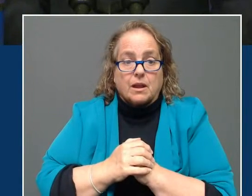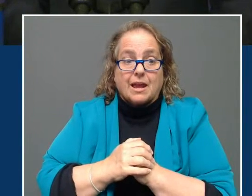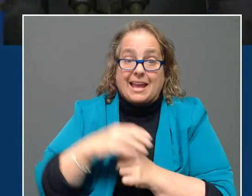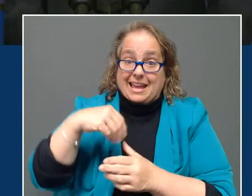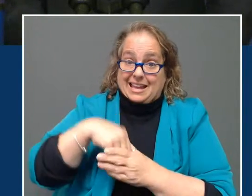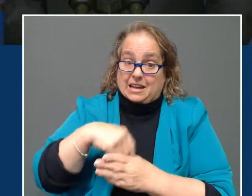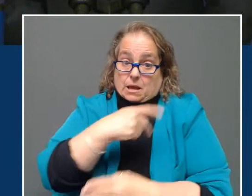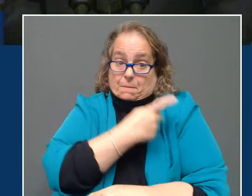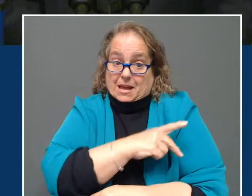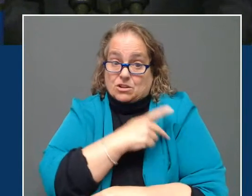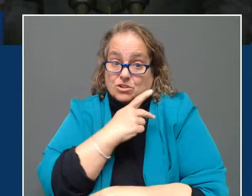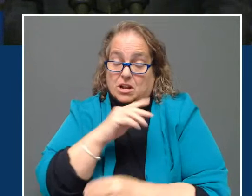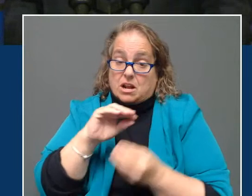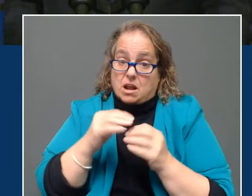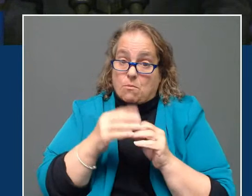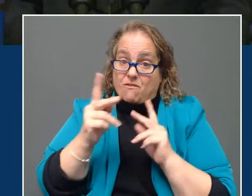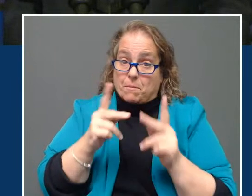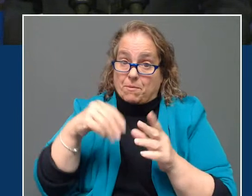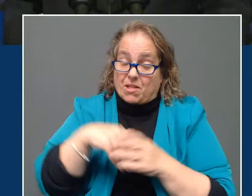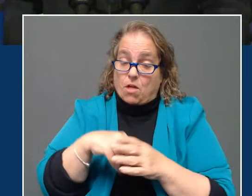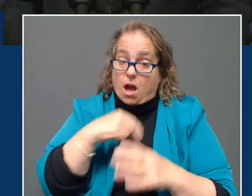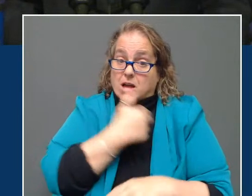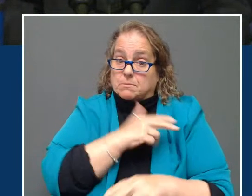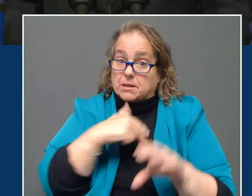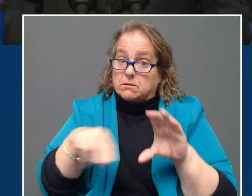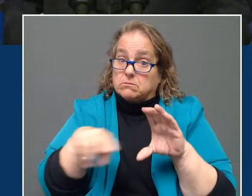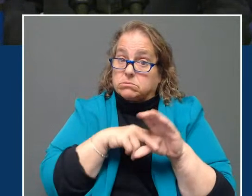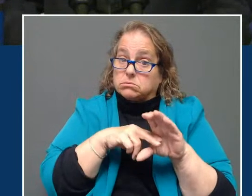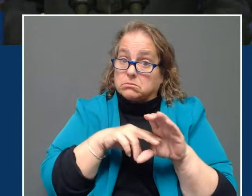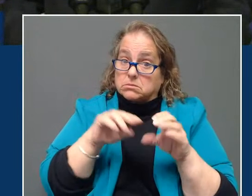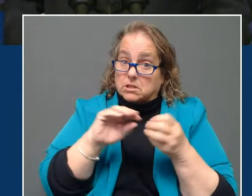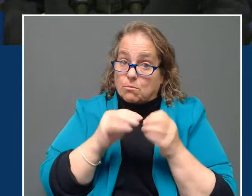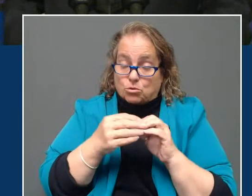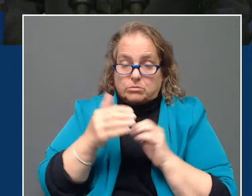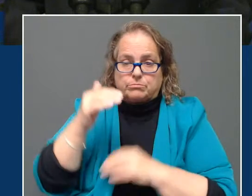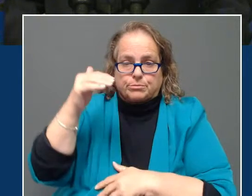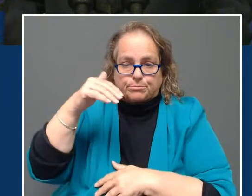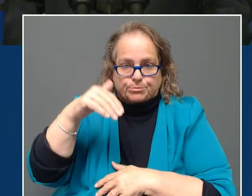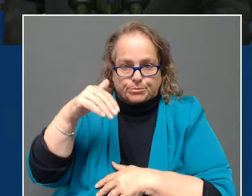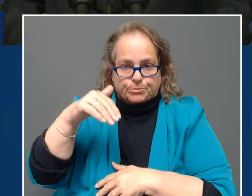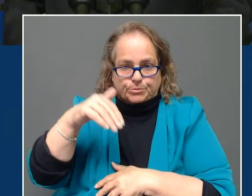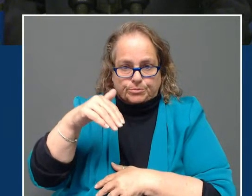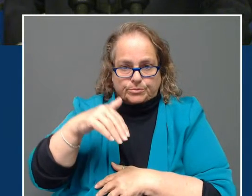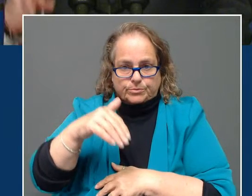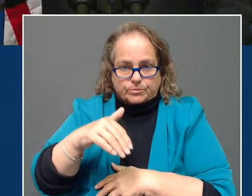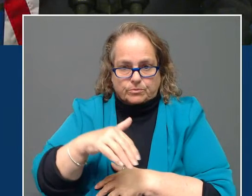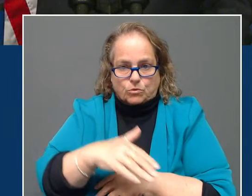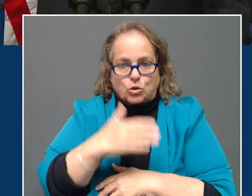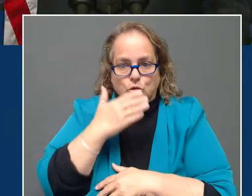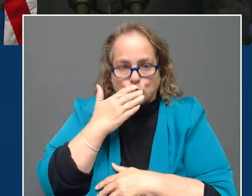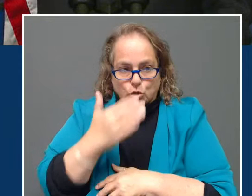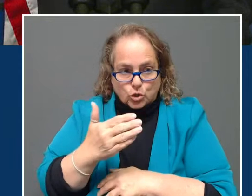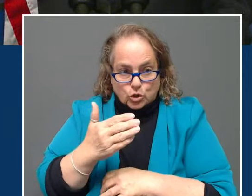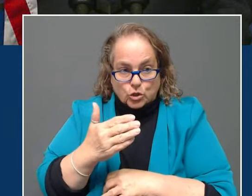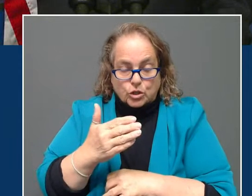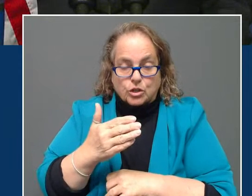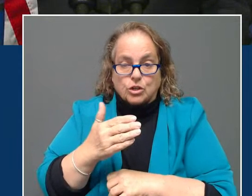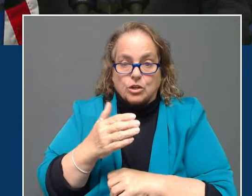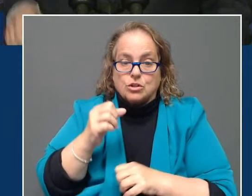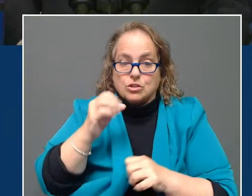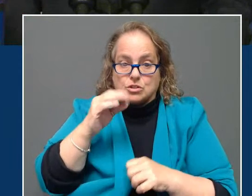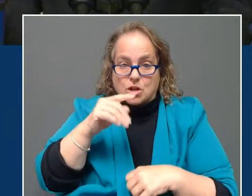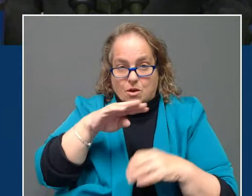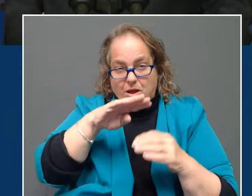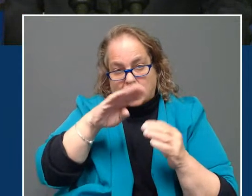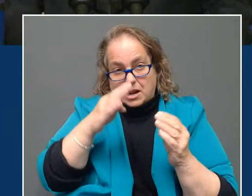the number of people in the hospital for COVID continues to decline, though the decline curve may